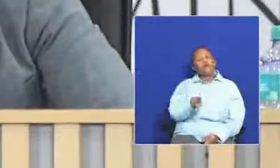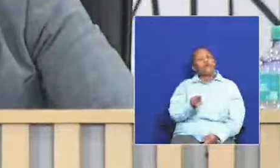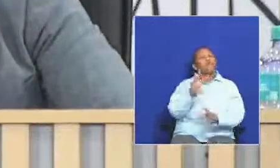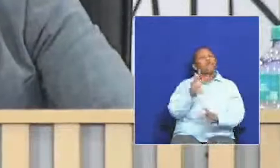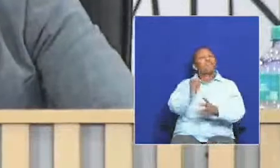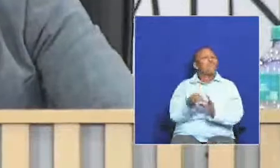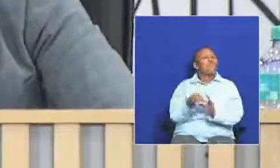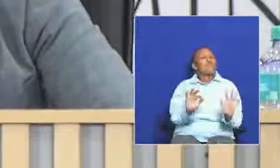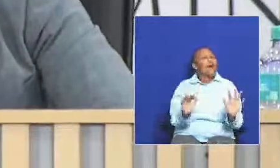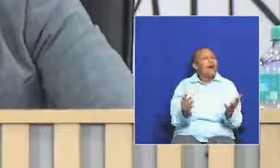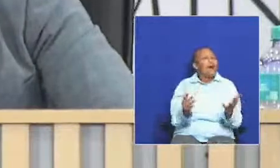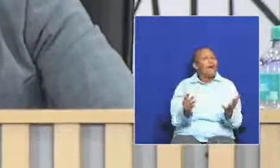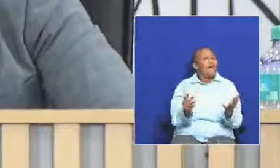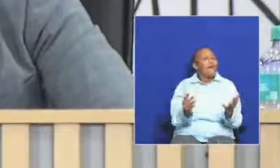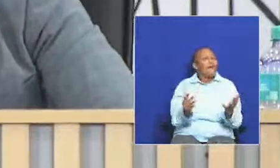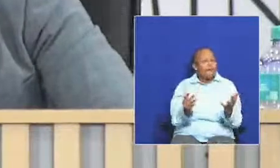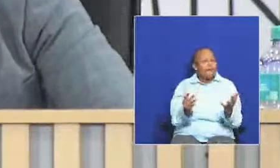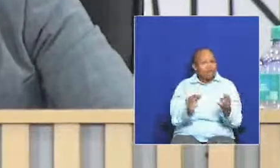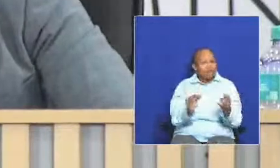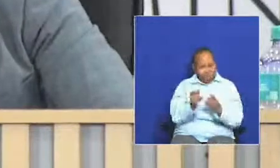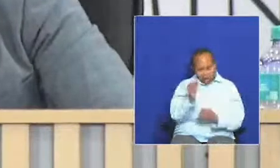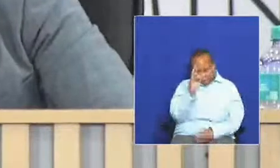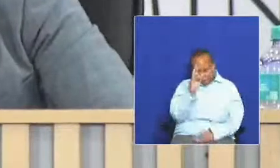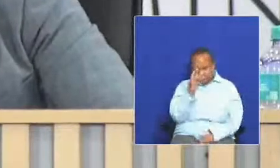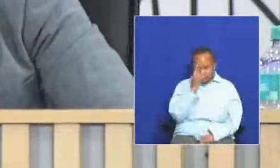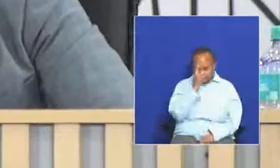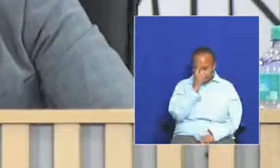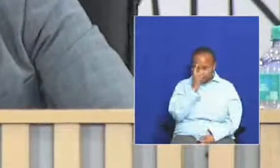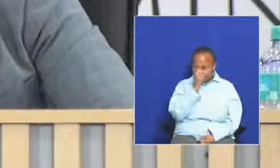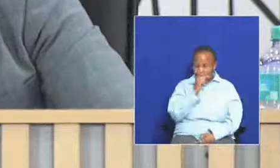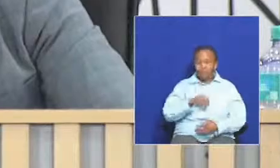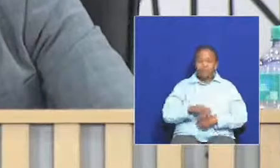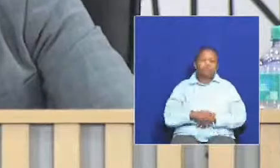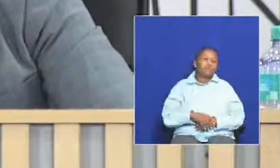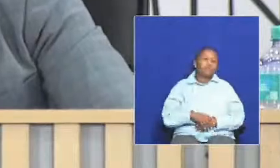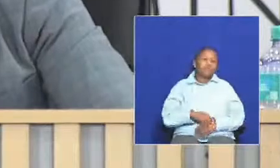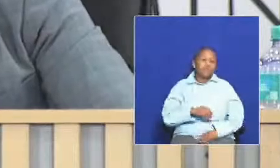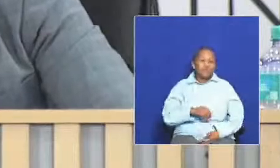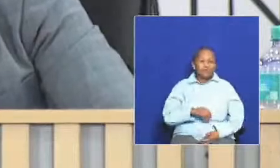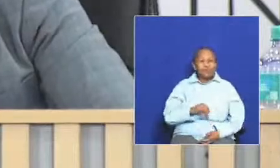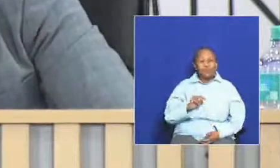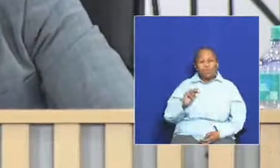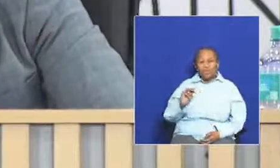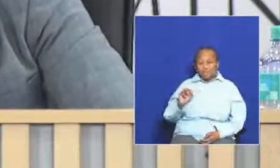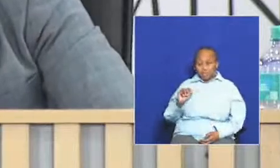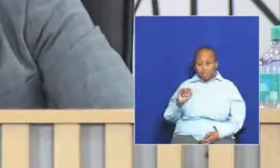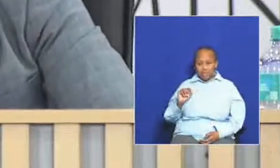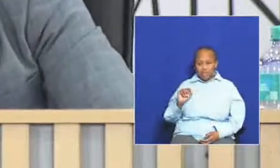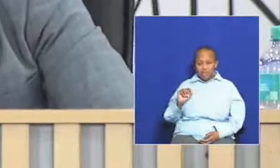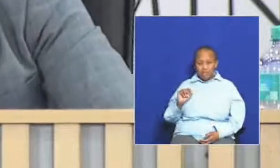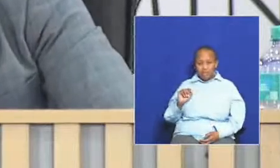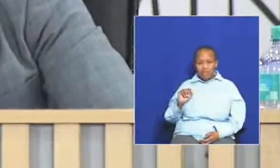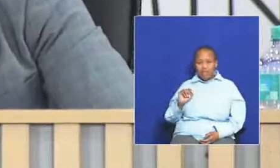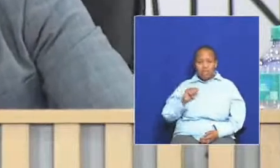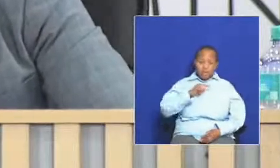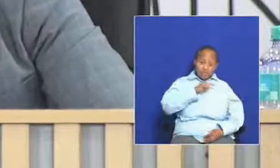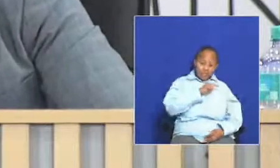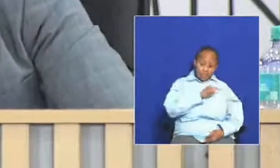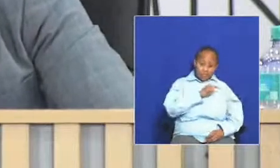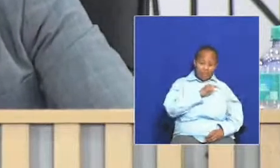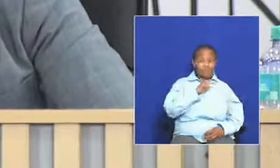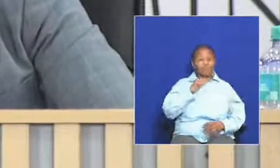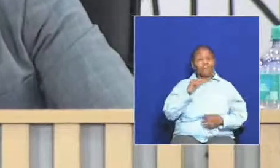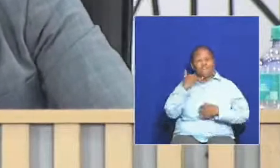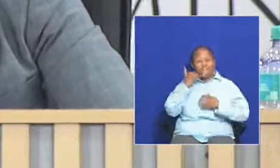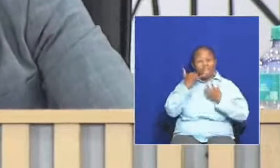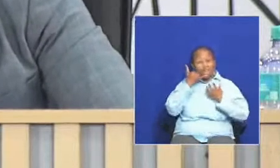It's because Mr. Maumela never had Mr. Msibi's number. So I forwarded it because I'm the one